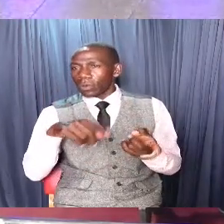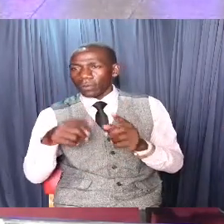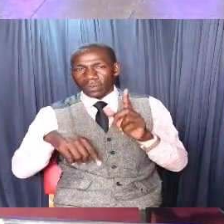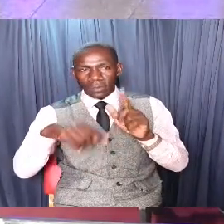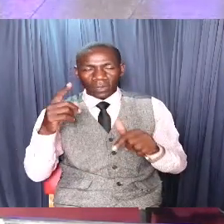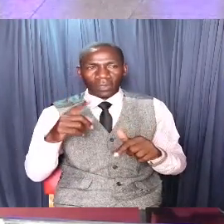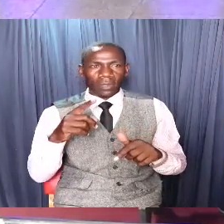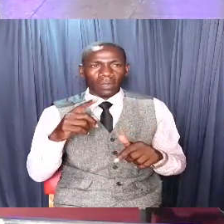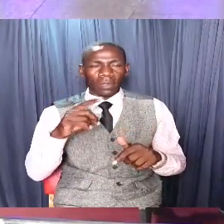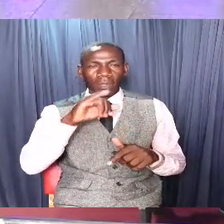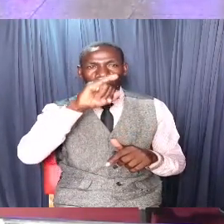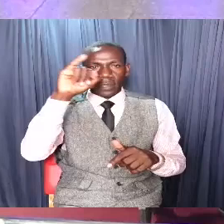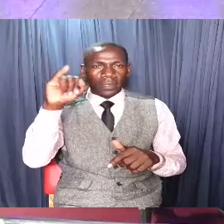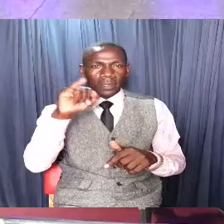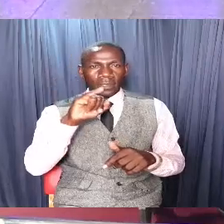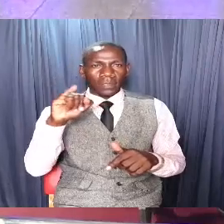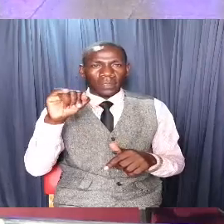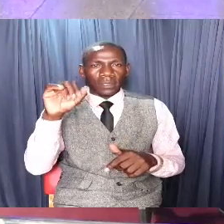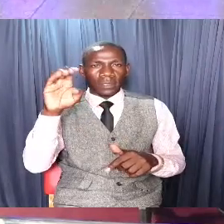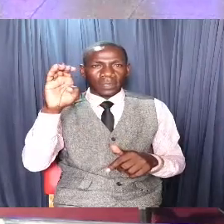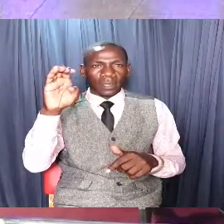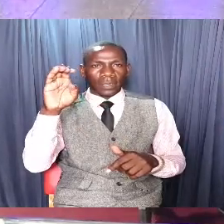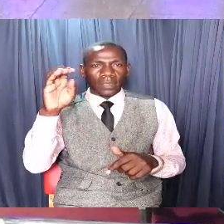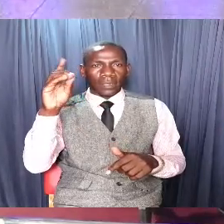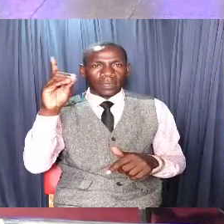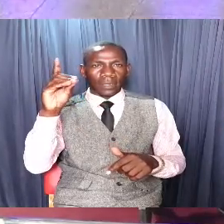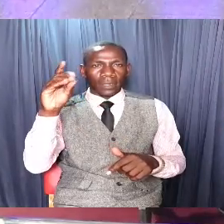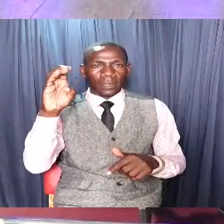you go. Zedekia ndiye anayeanza. Because Zedekia spoke first.